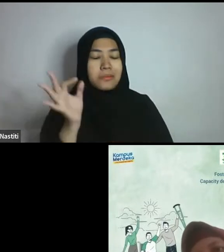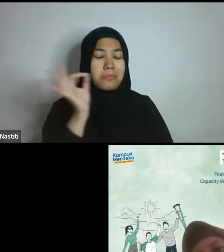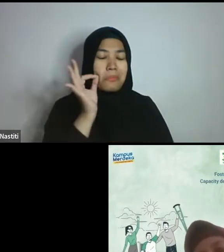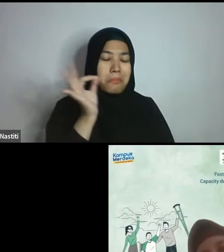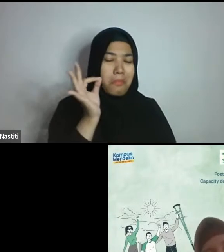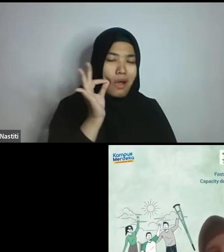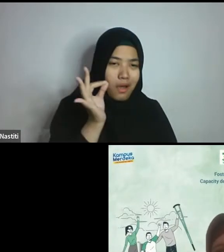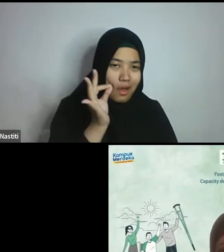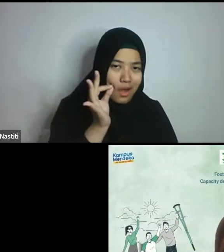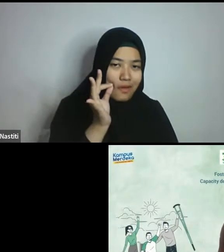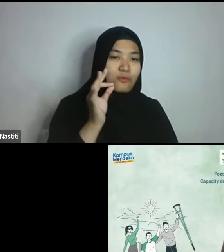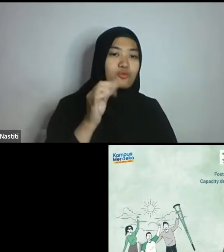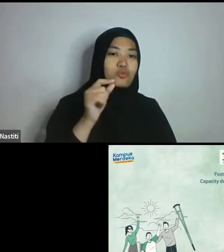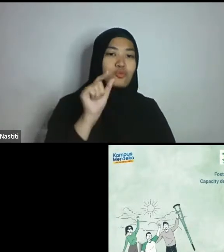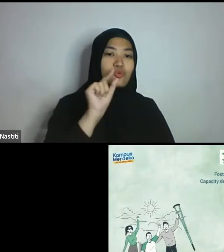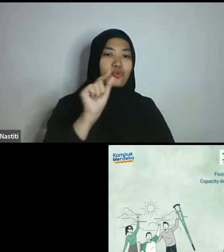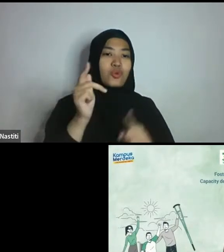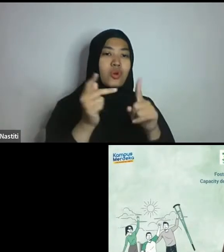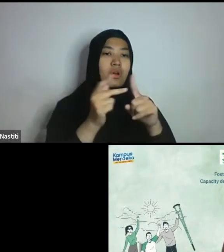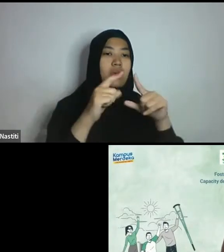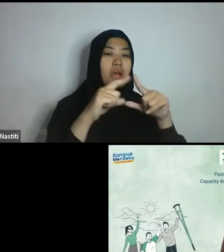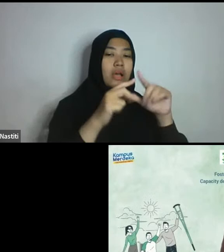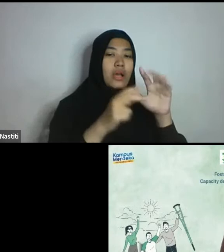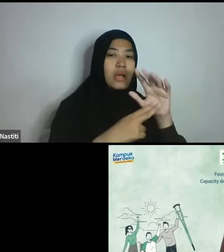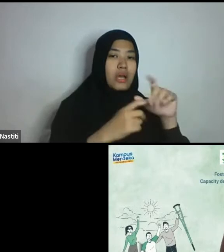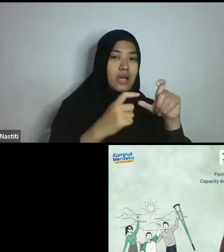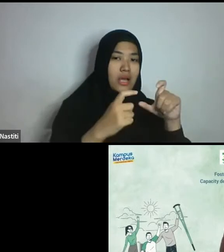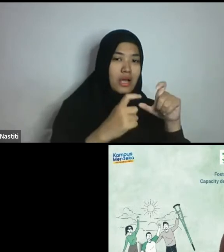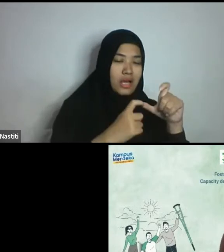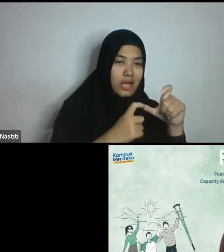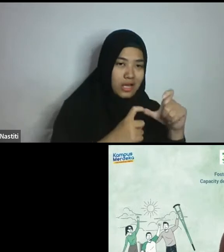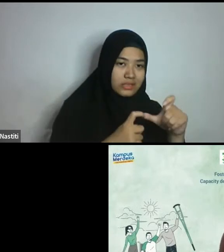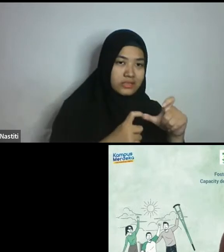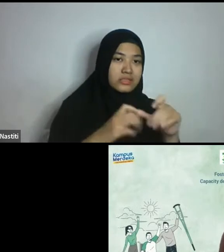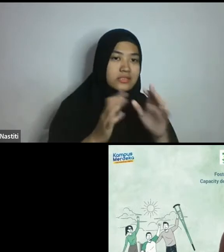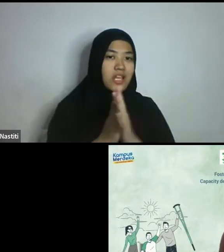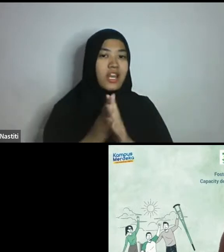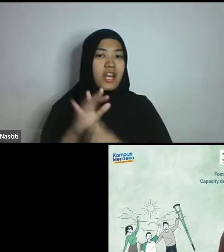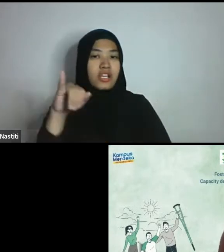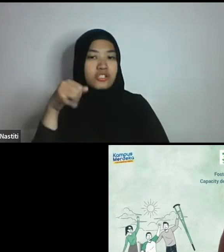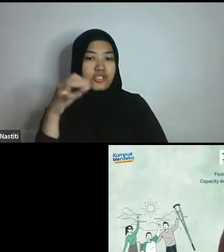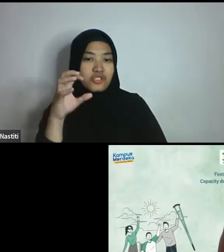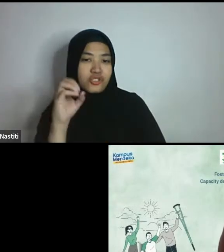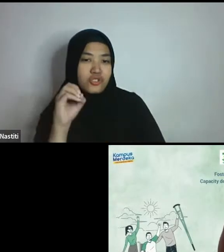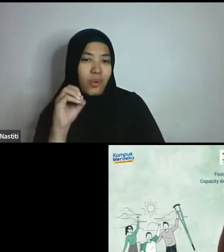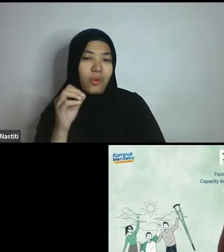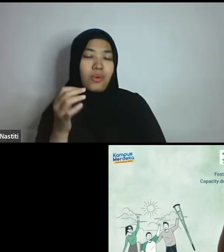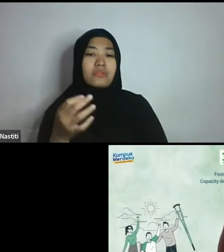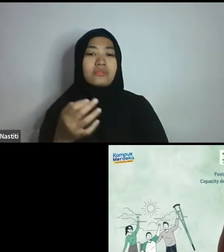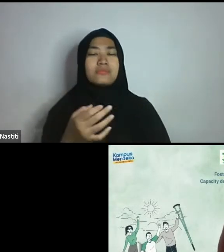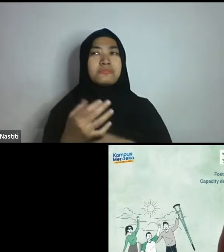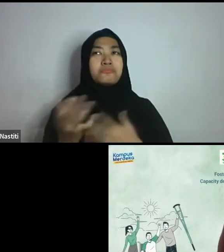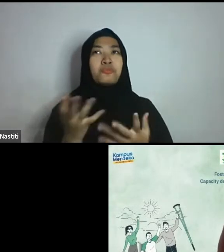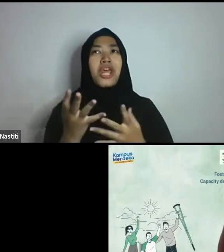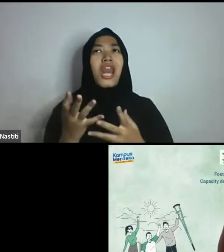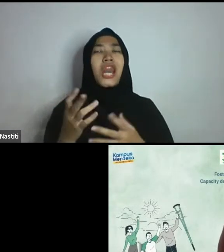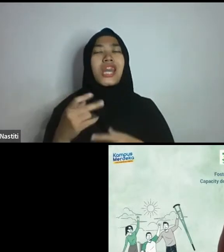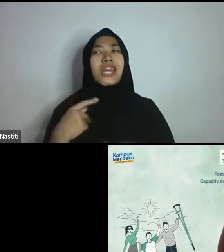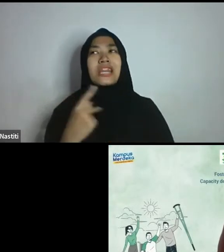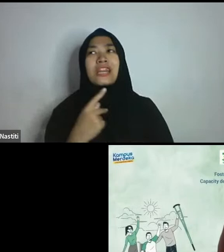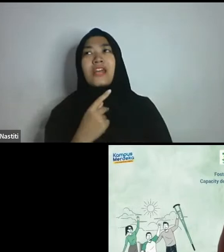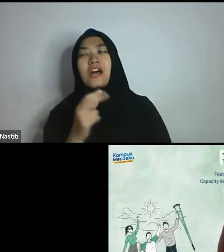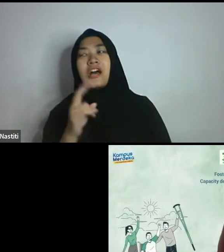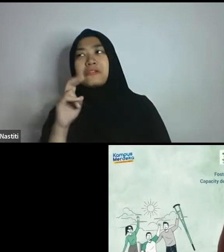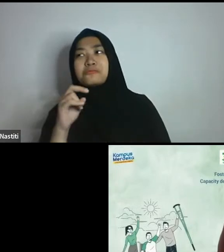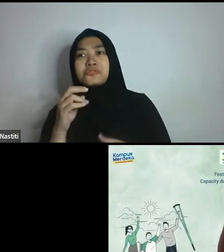Pak Hans and also Joe. We might have to push back a little bit, like maybe we try to finish at 2:10.